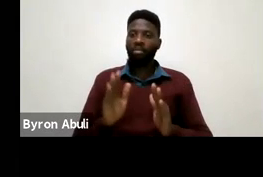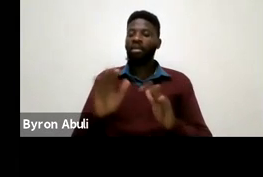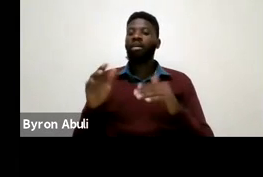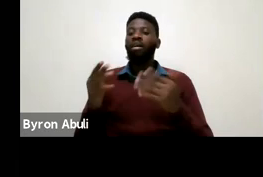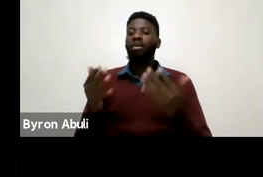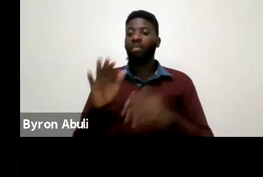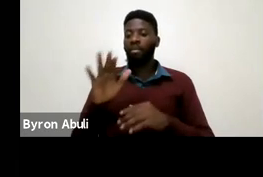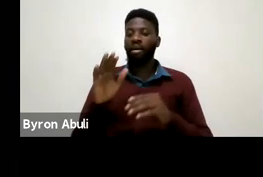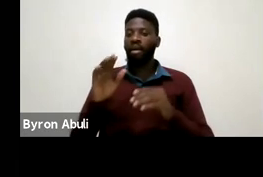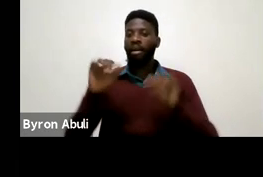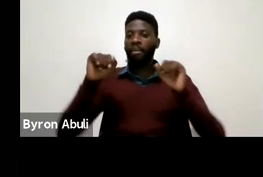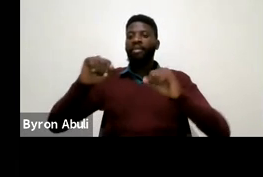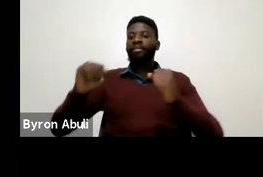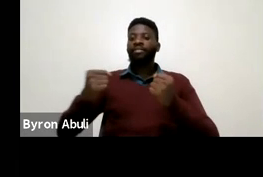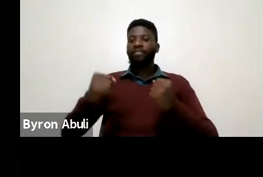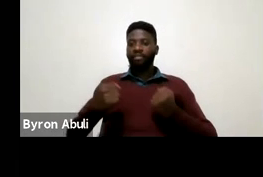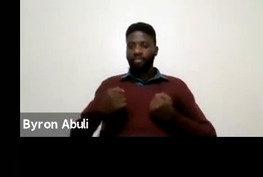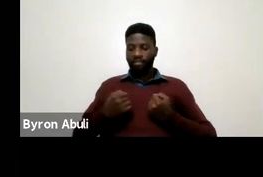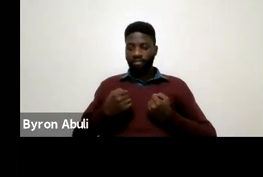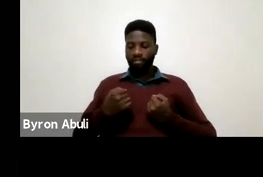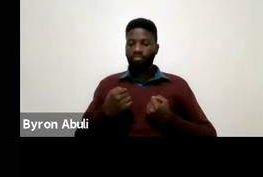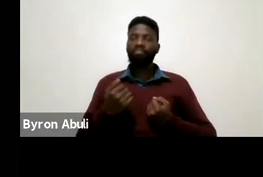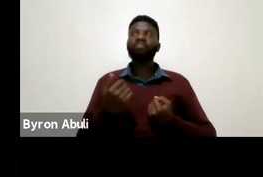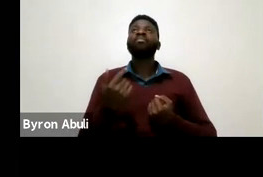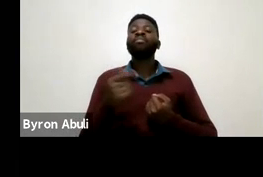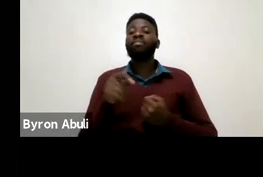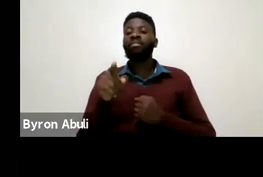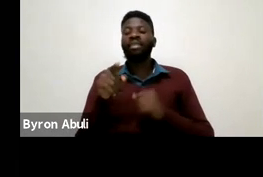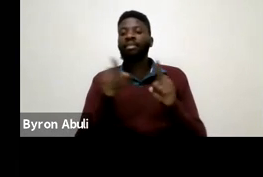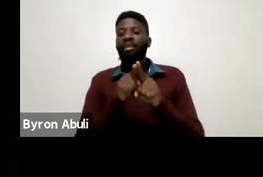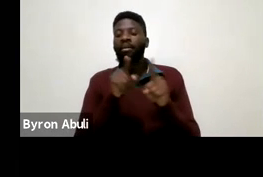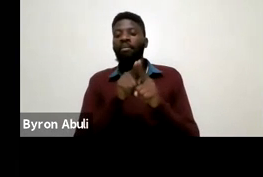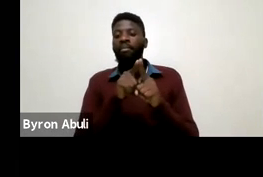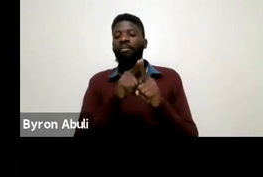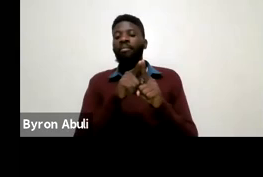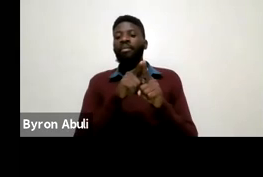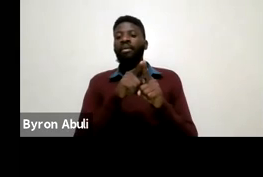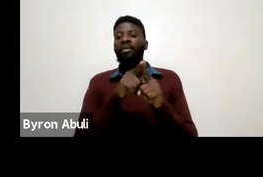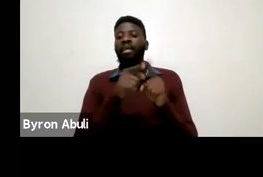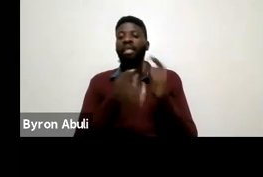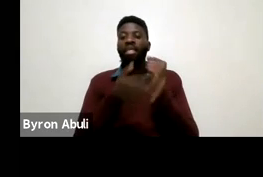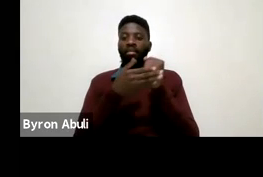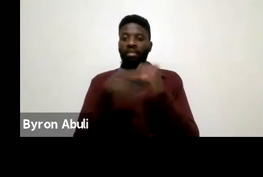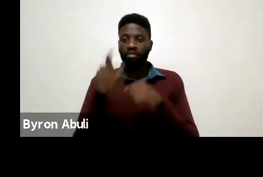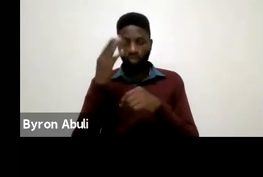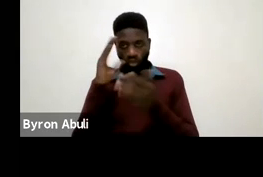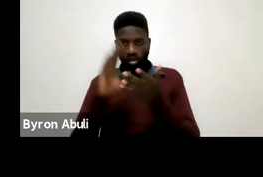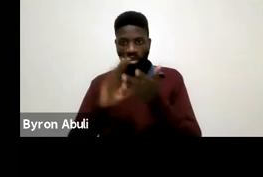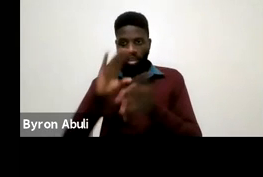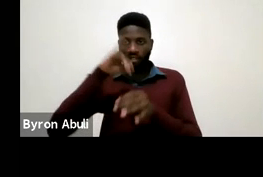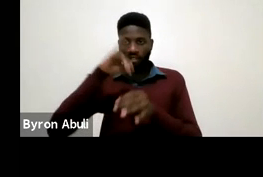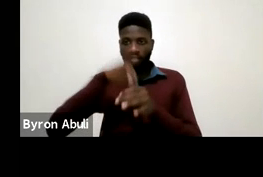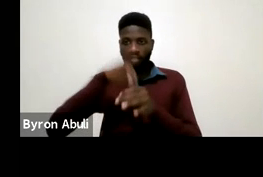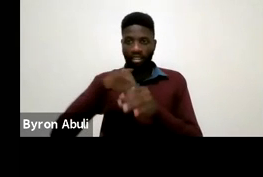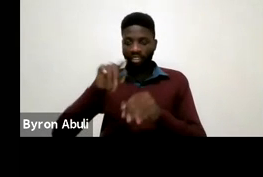save, or your propensity to save, as they call it, is equivalent to your ability to invest. If you are a poor saver, then